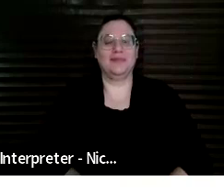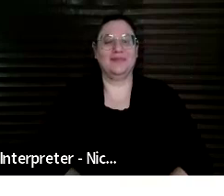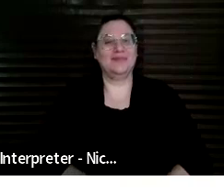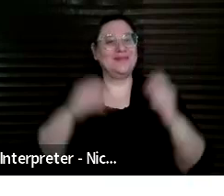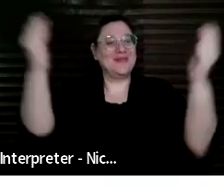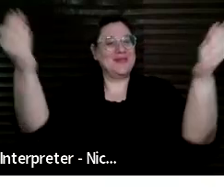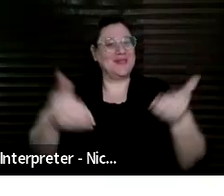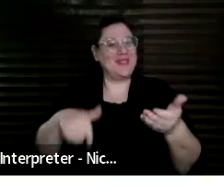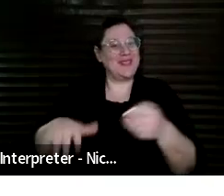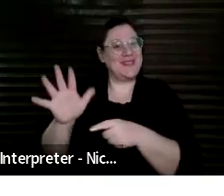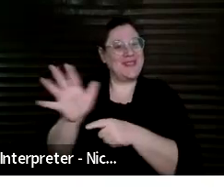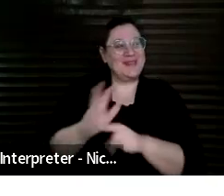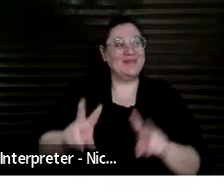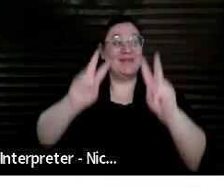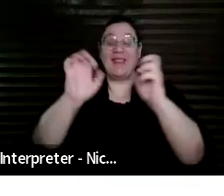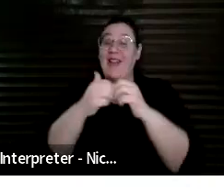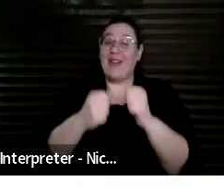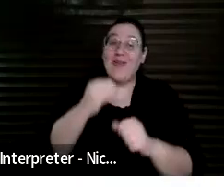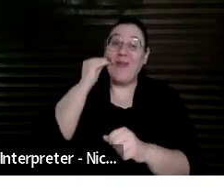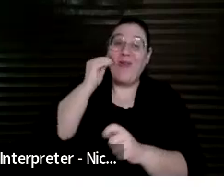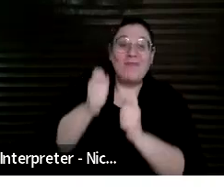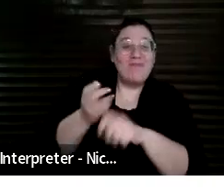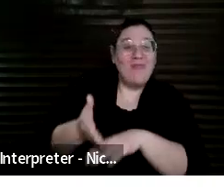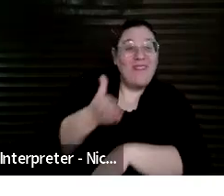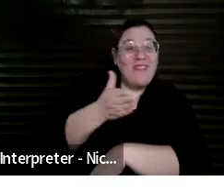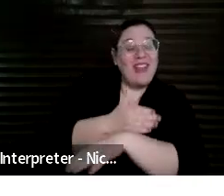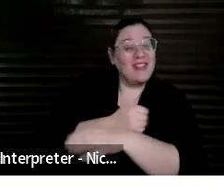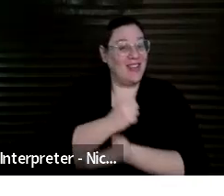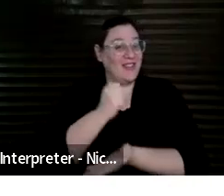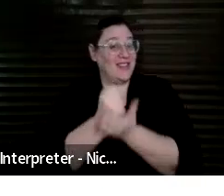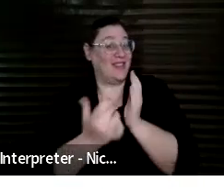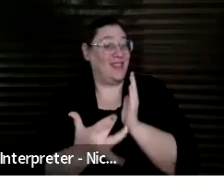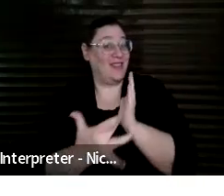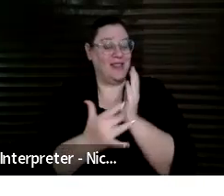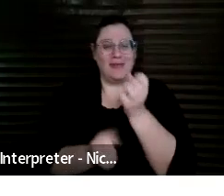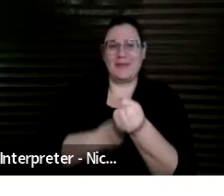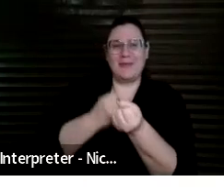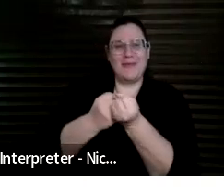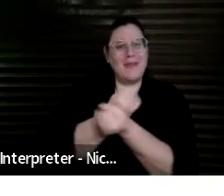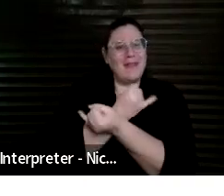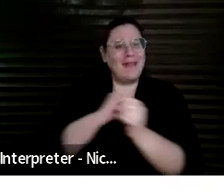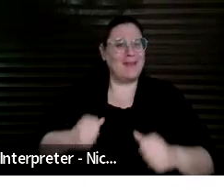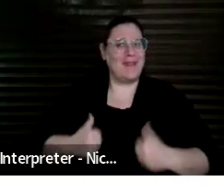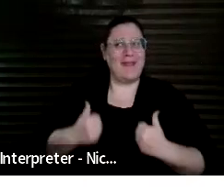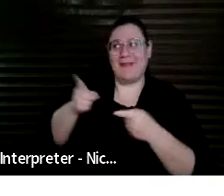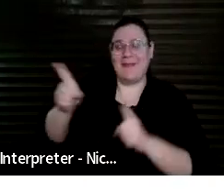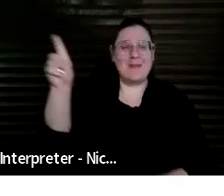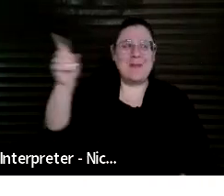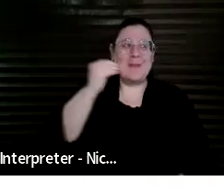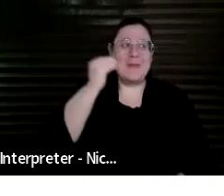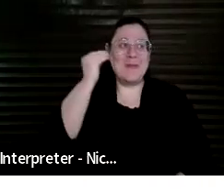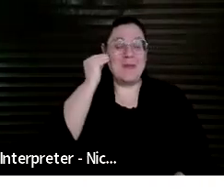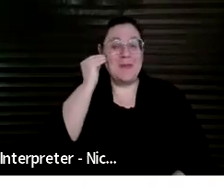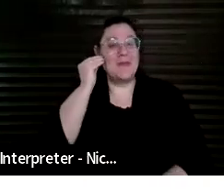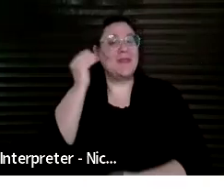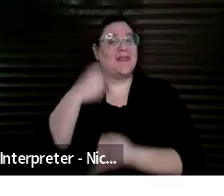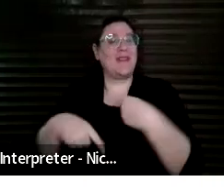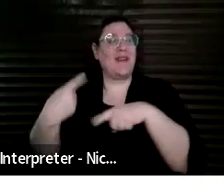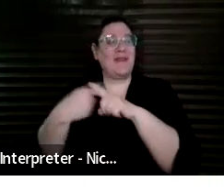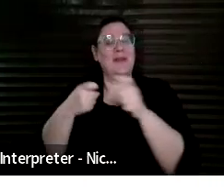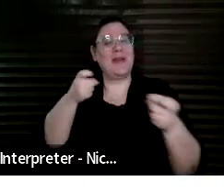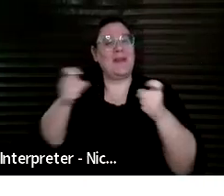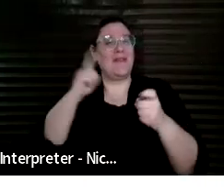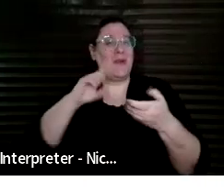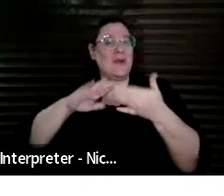Welcome to this video, How Can Home Modification and Assistive Technology Support Independent Living at Home? Brought to you by the Administration